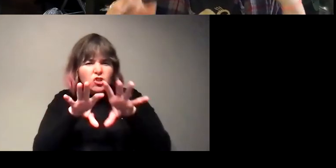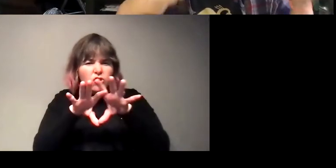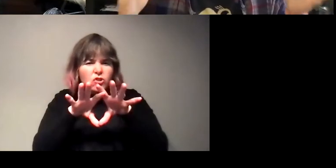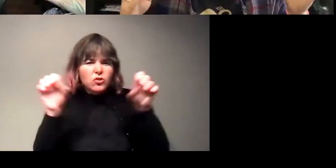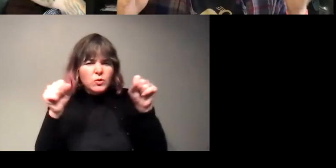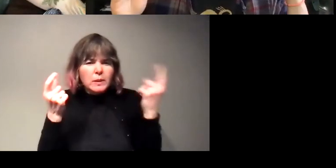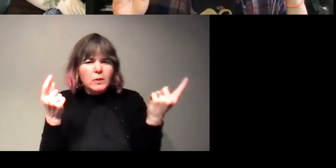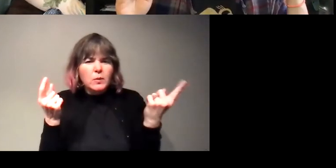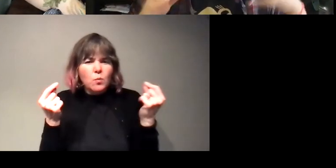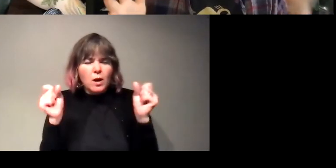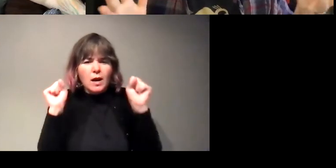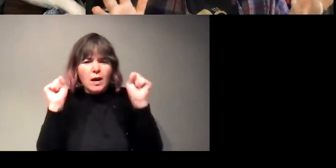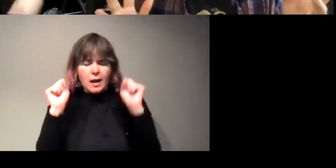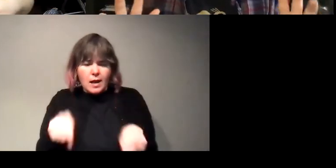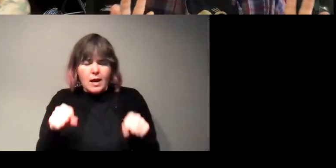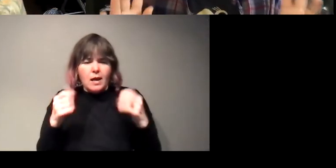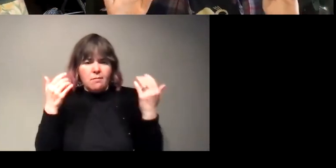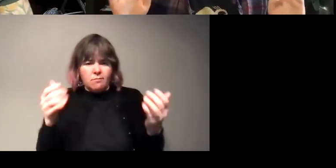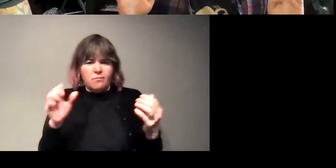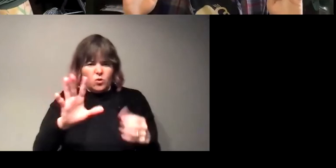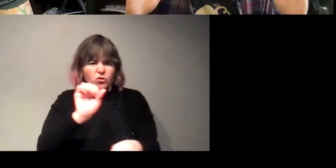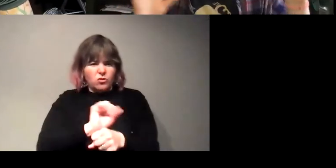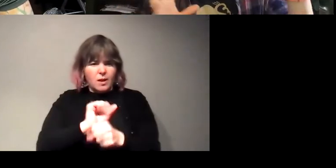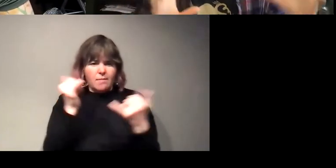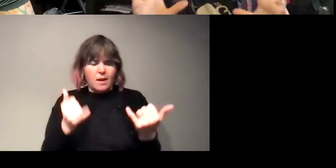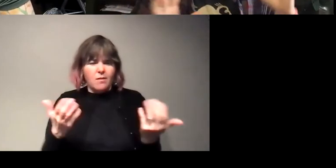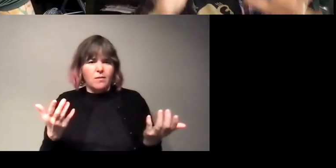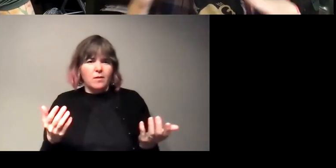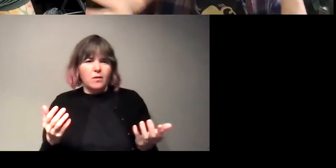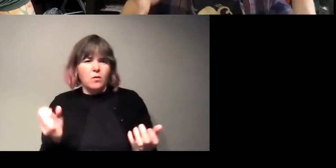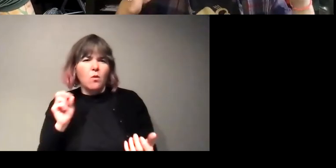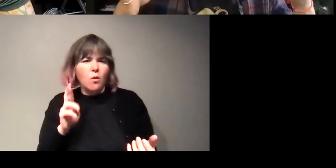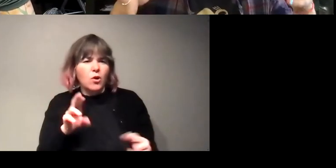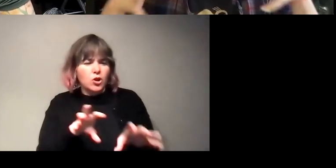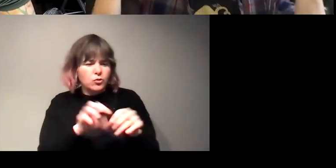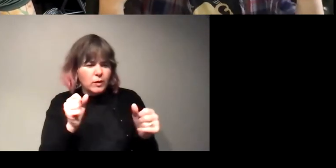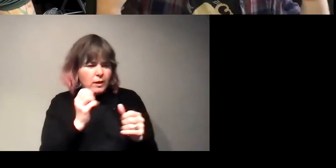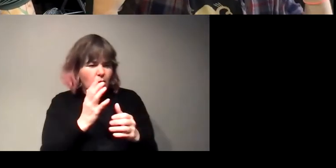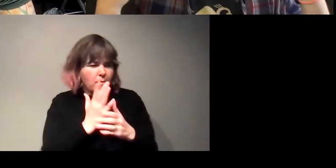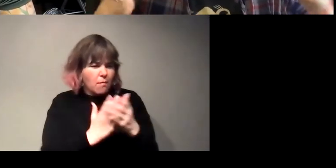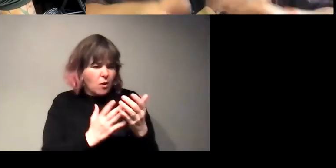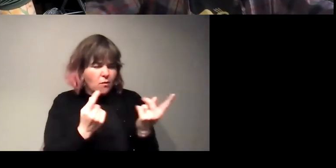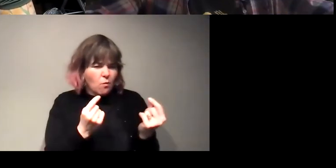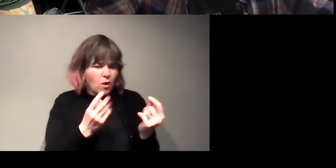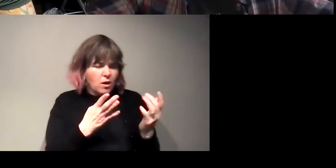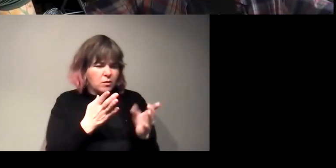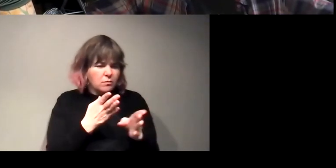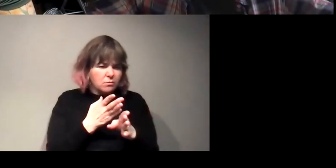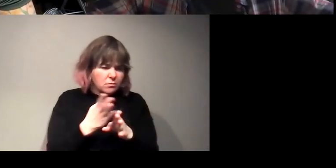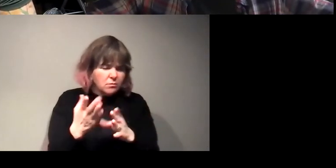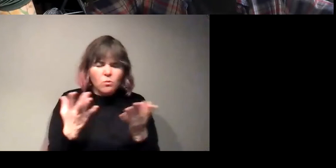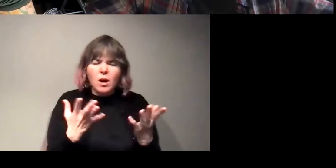that allowed you to do what you're doing right now? Or is like your degree only part of what makes you you?